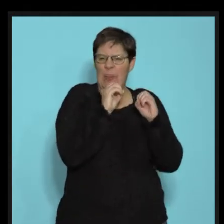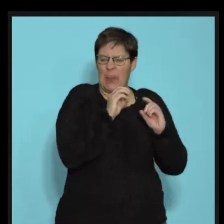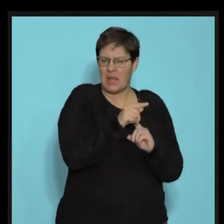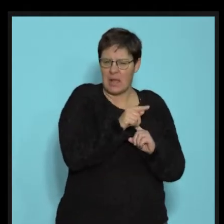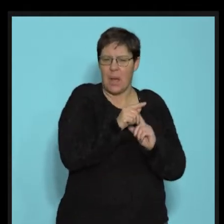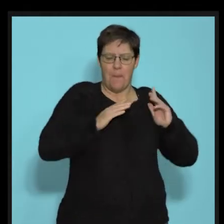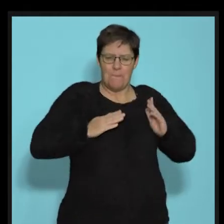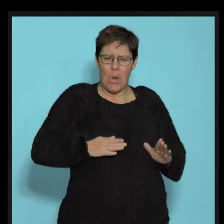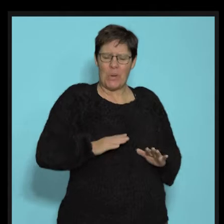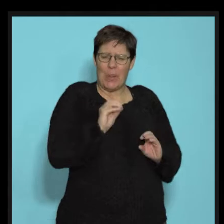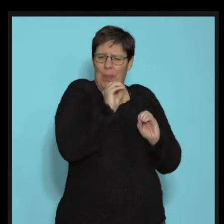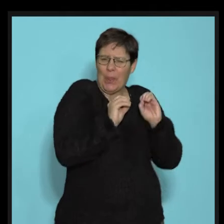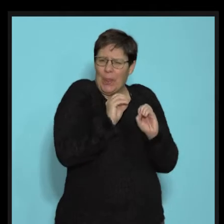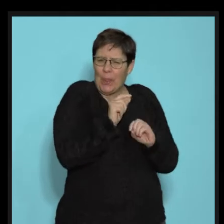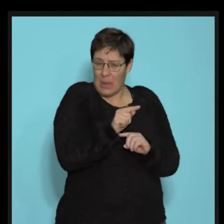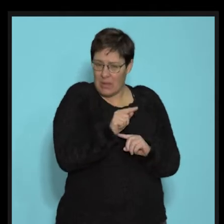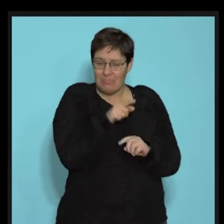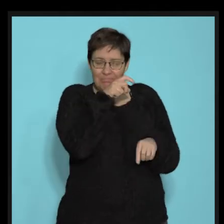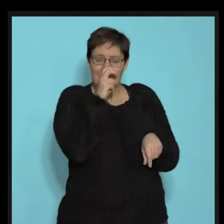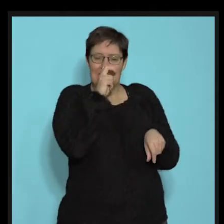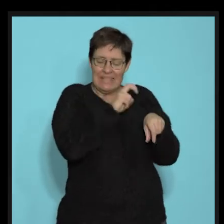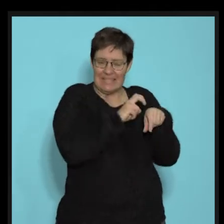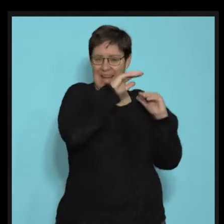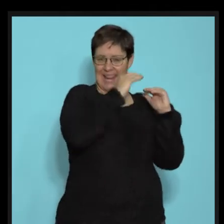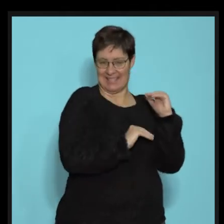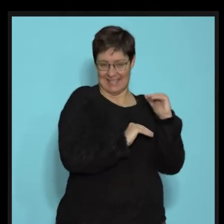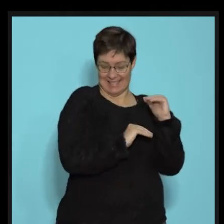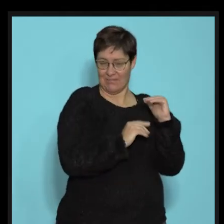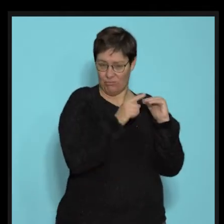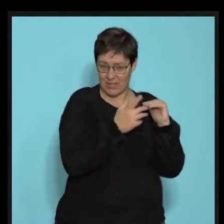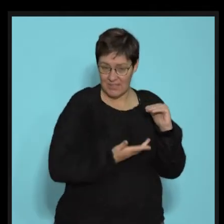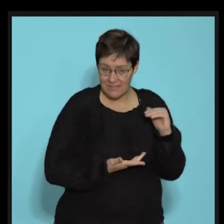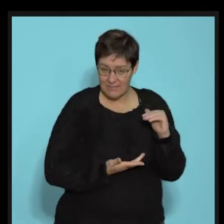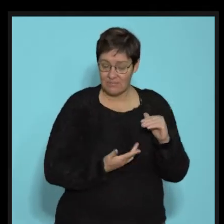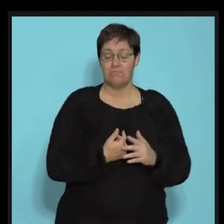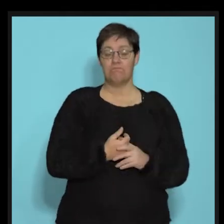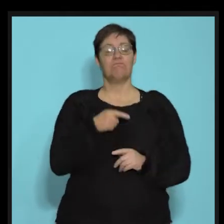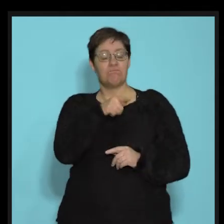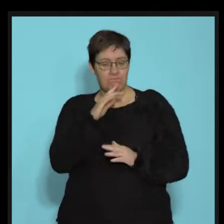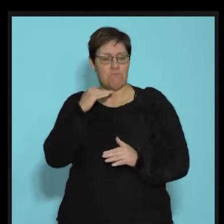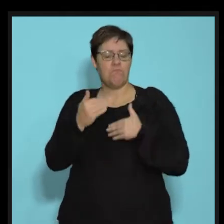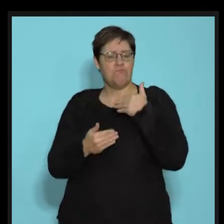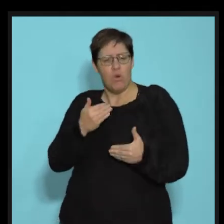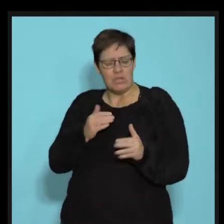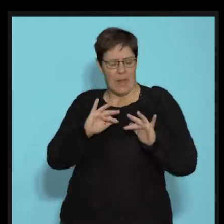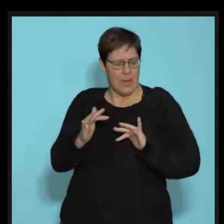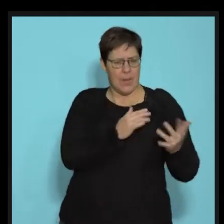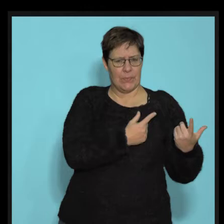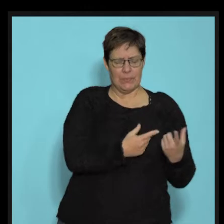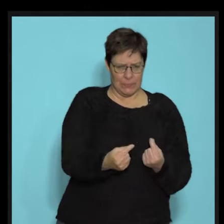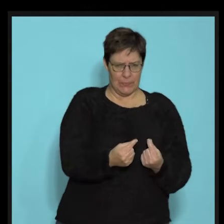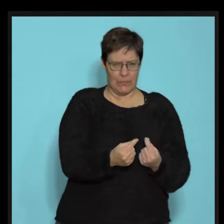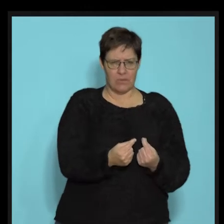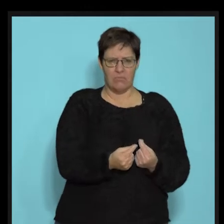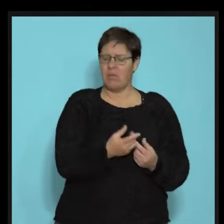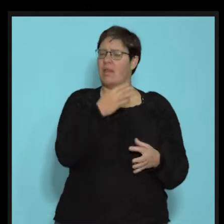really small body, which means they also need less. So what happens is their process of doing things is